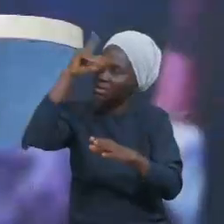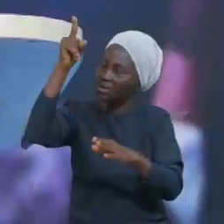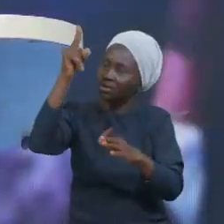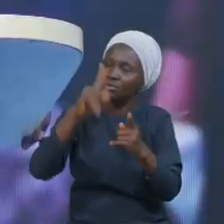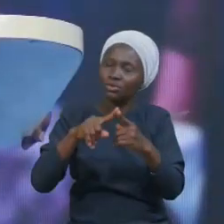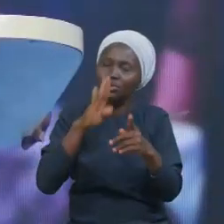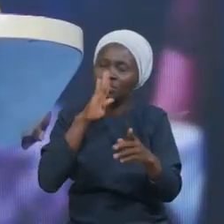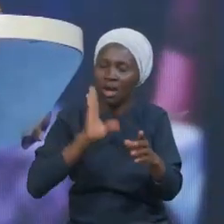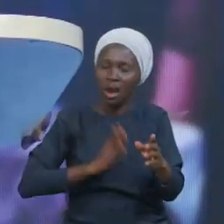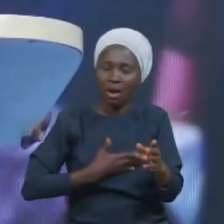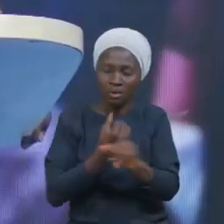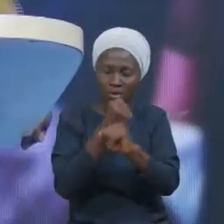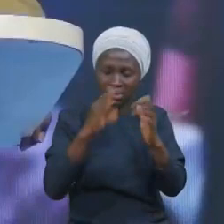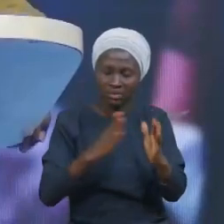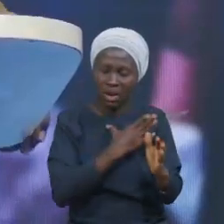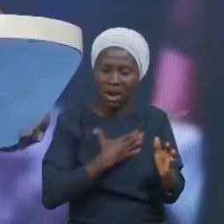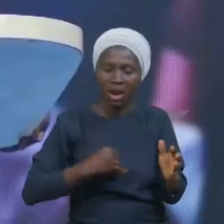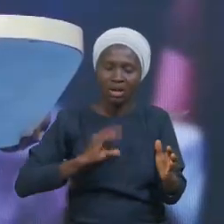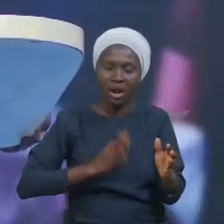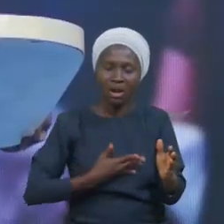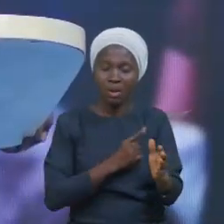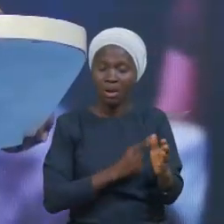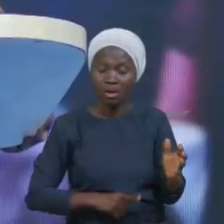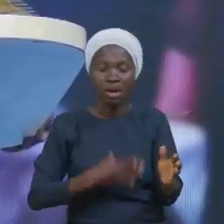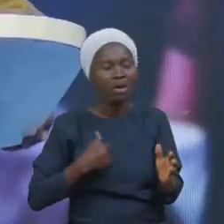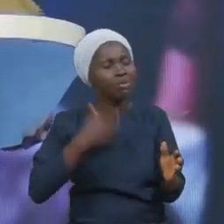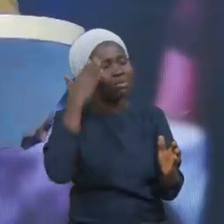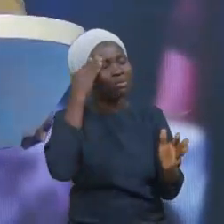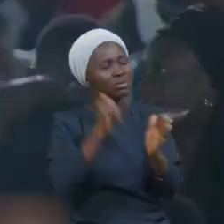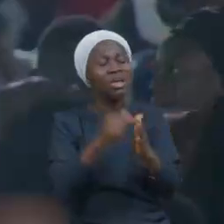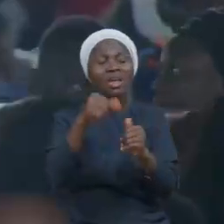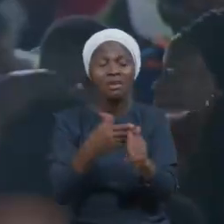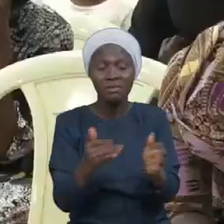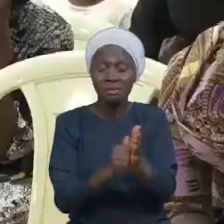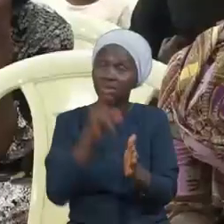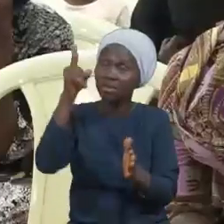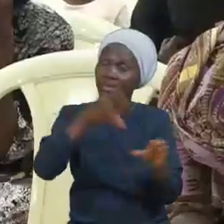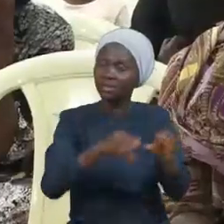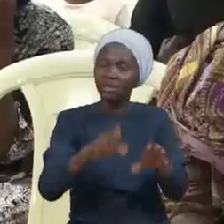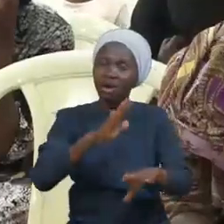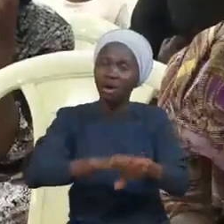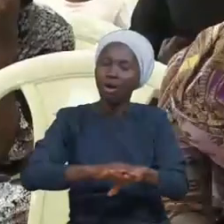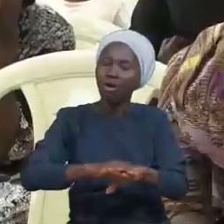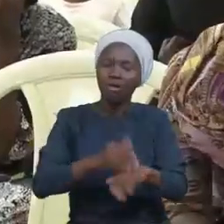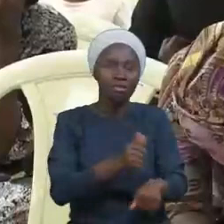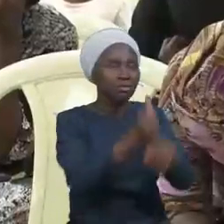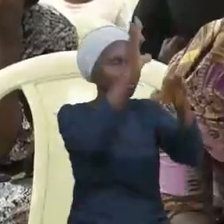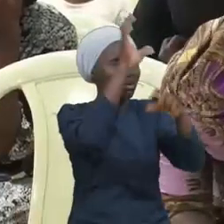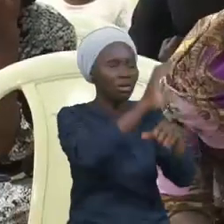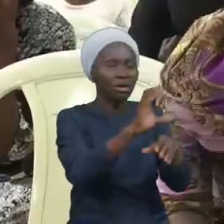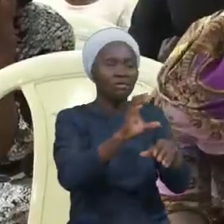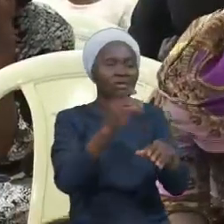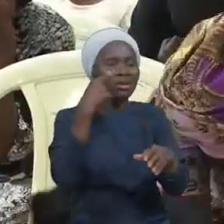our Lord. And we know everything he did on Calvary is for everyone